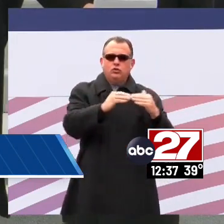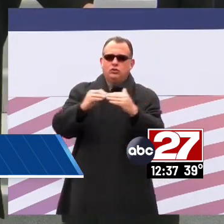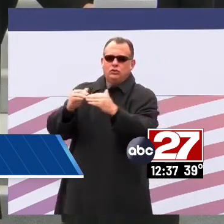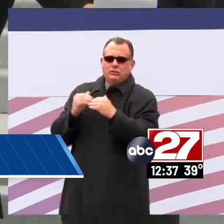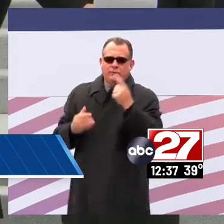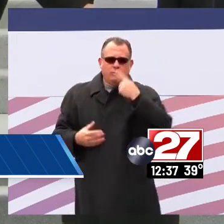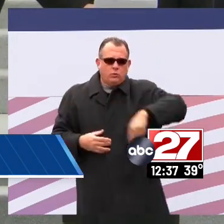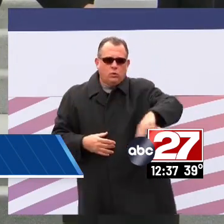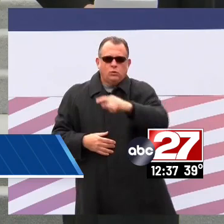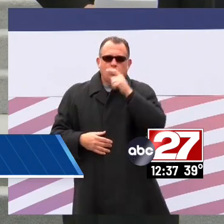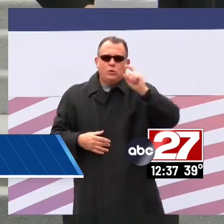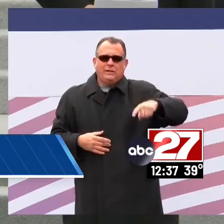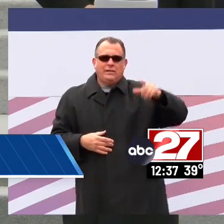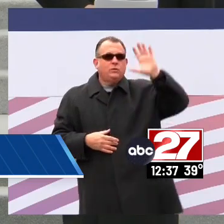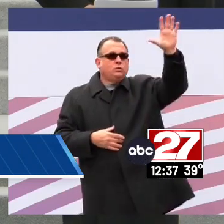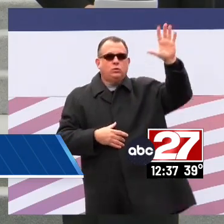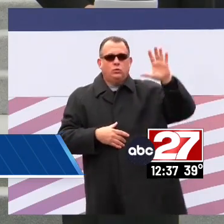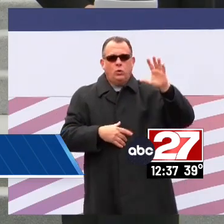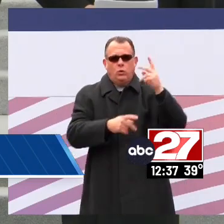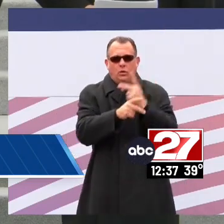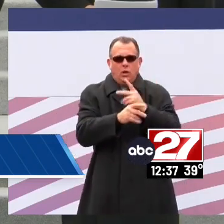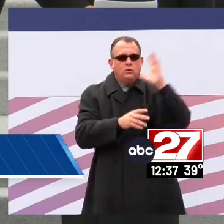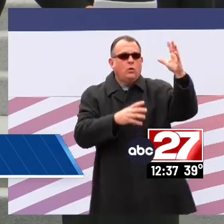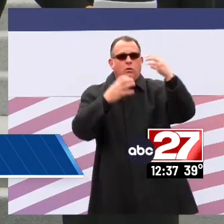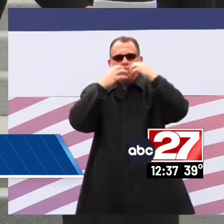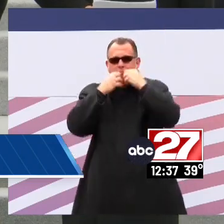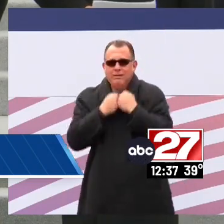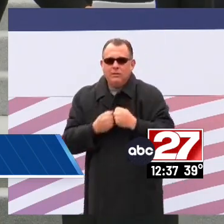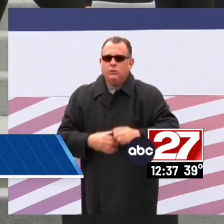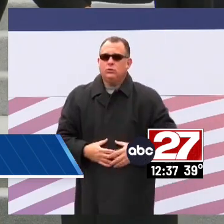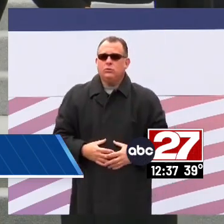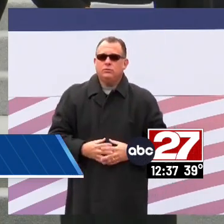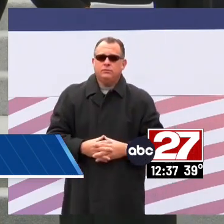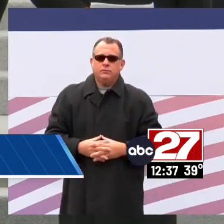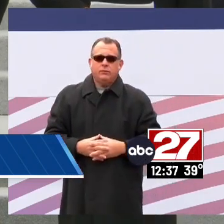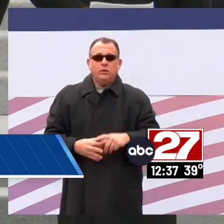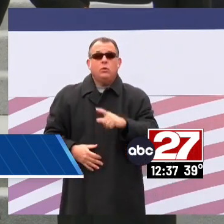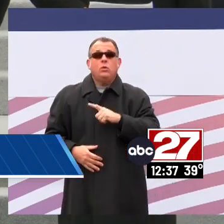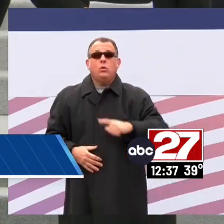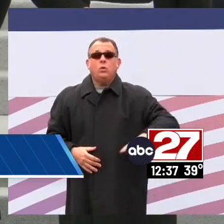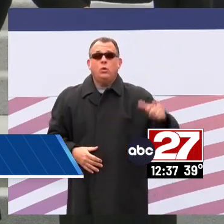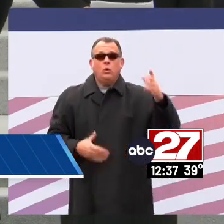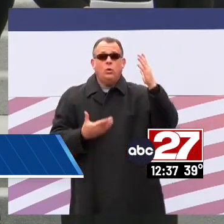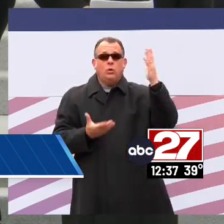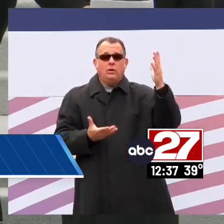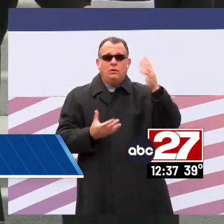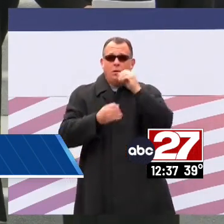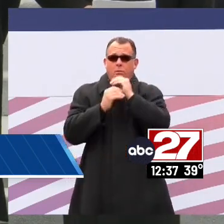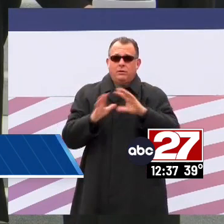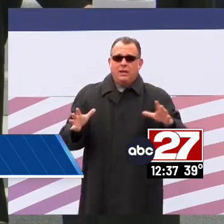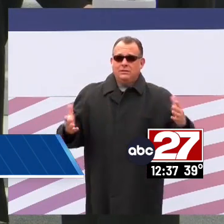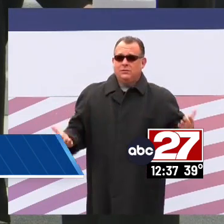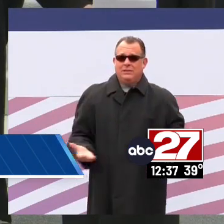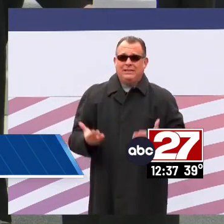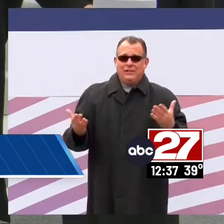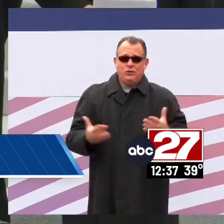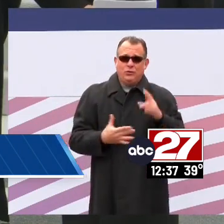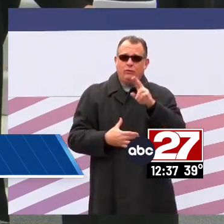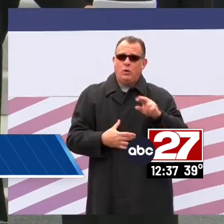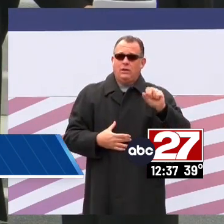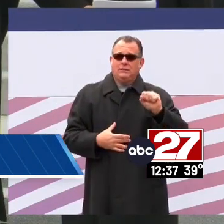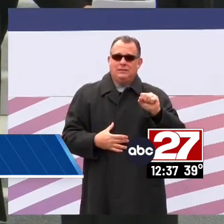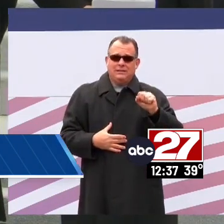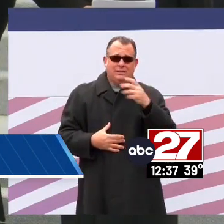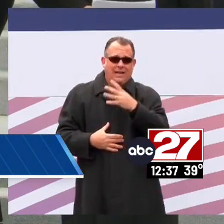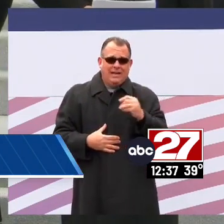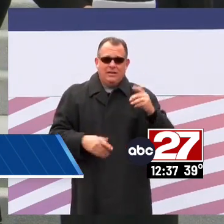care and affection. Oh Lord, bless our country and those who